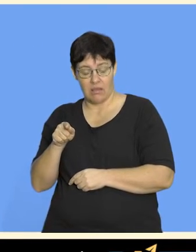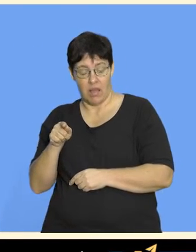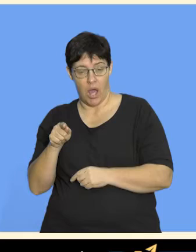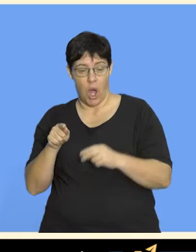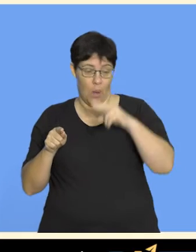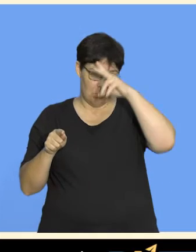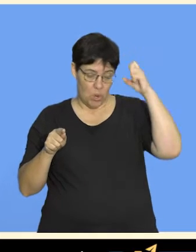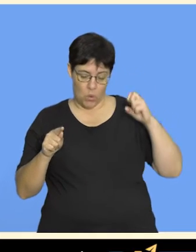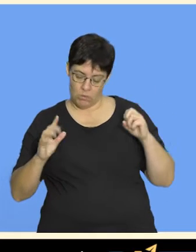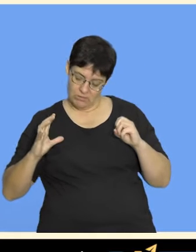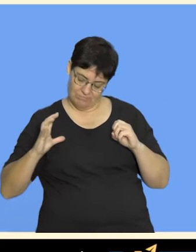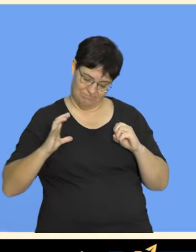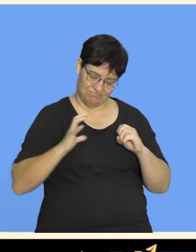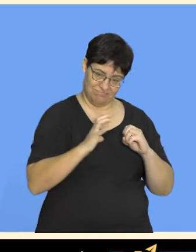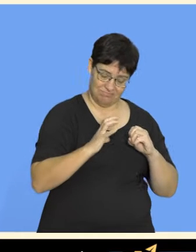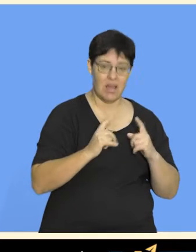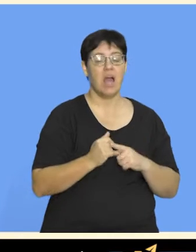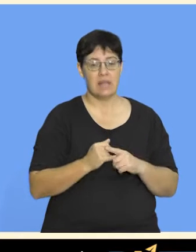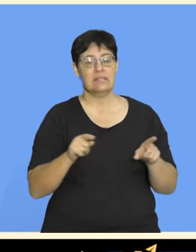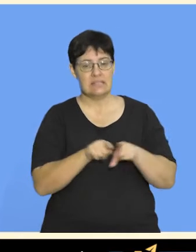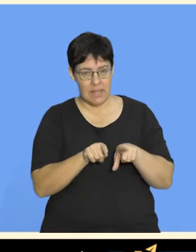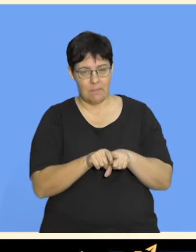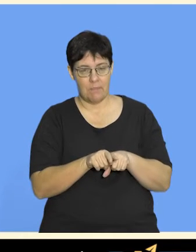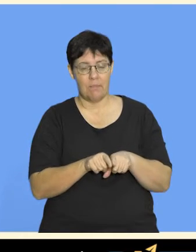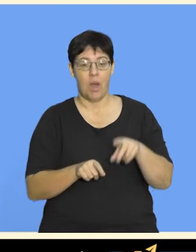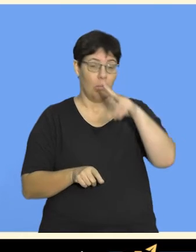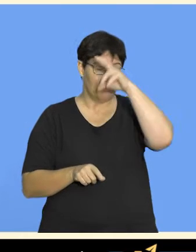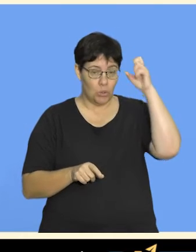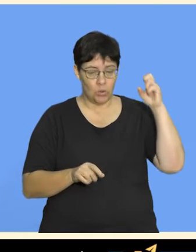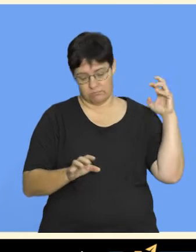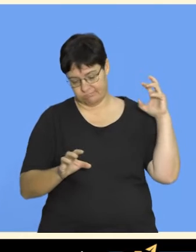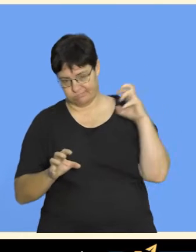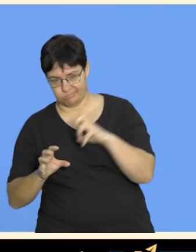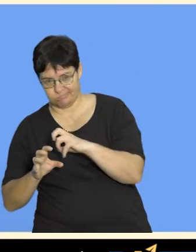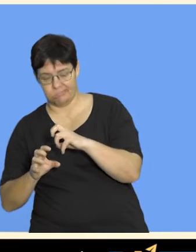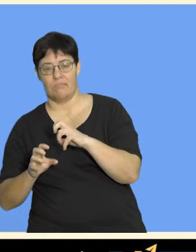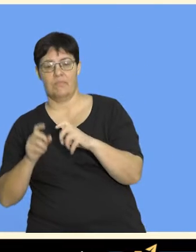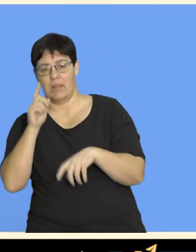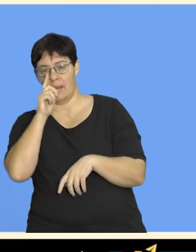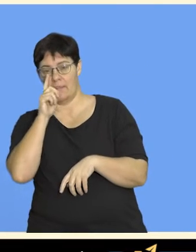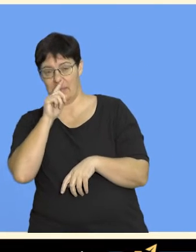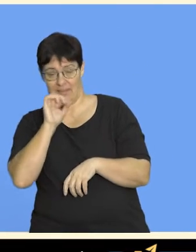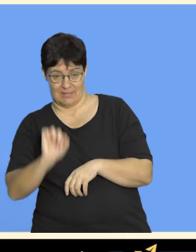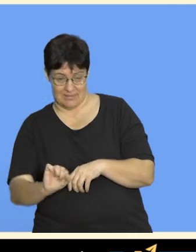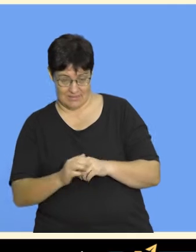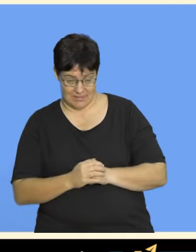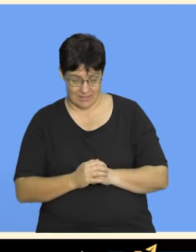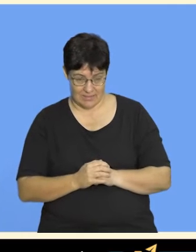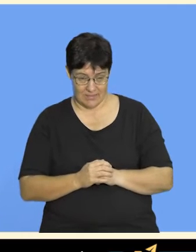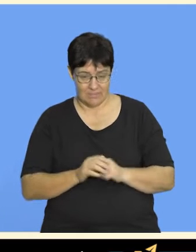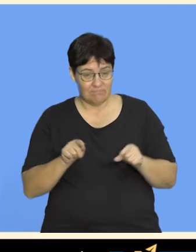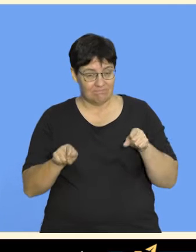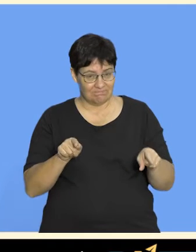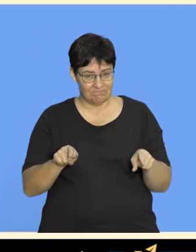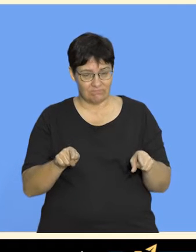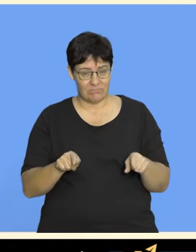blue one, and the blue one is attracted to the pink one. Here we're using